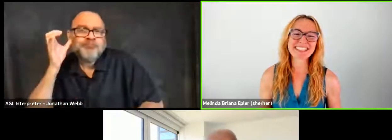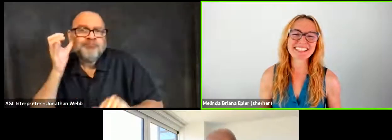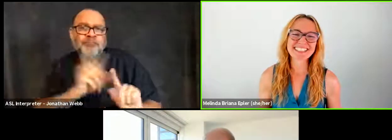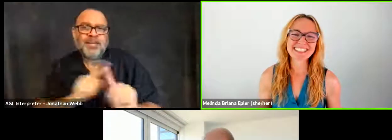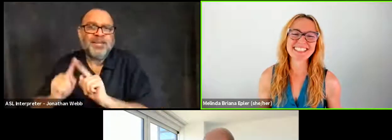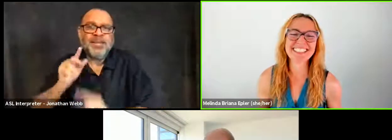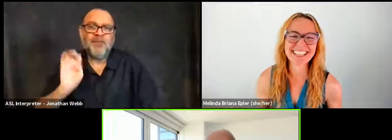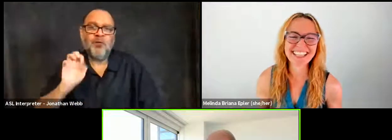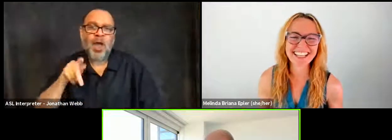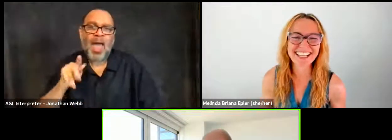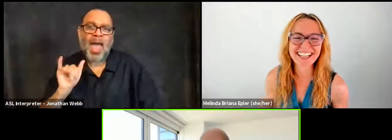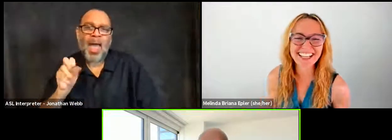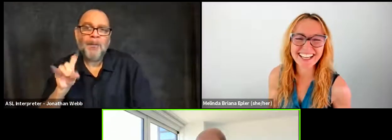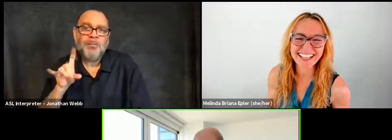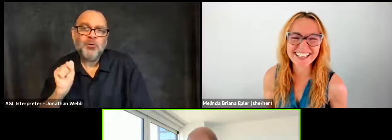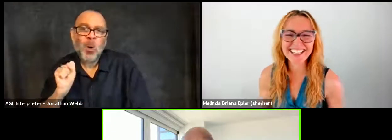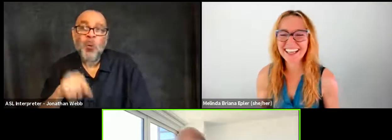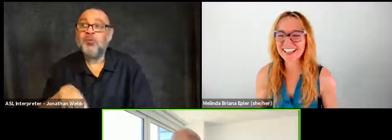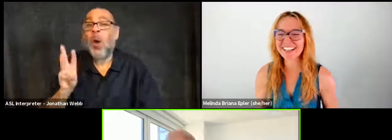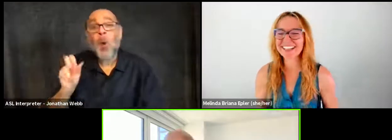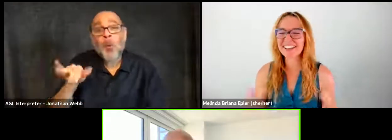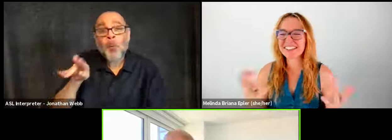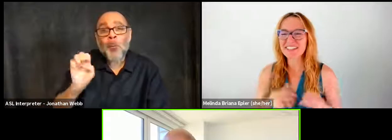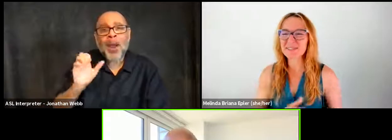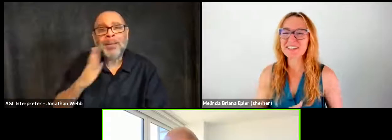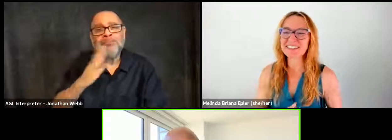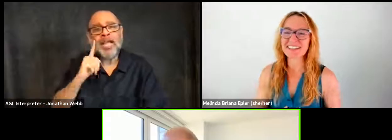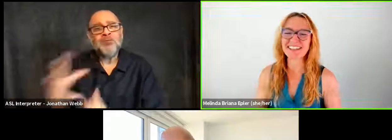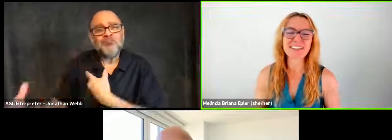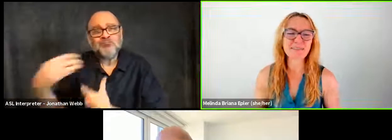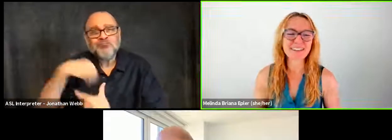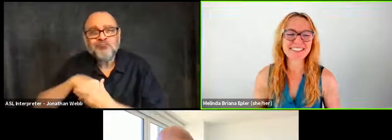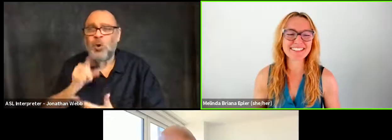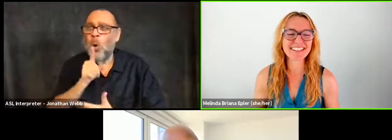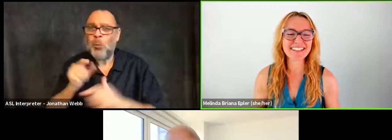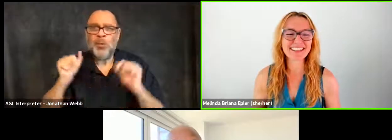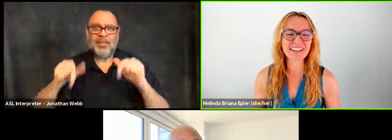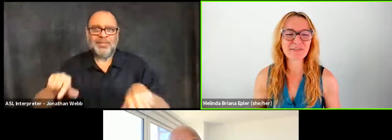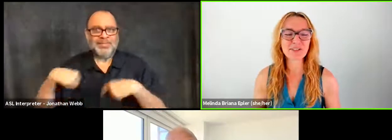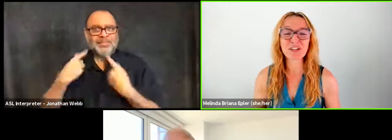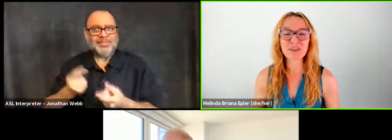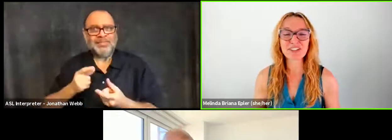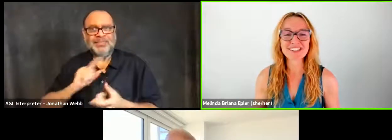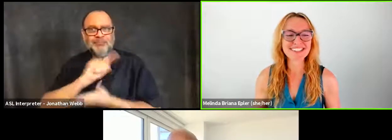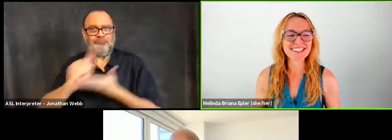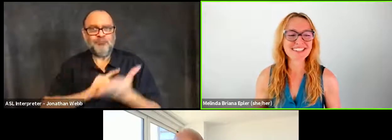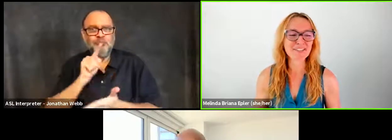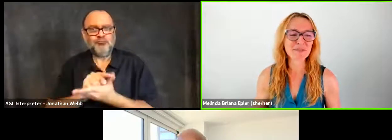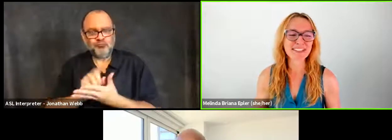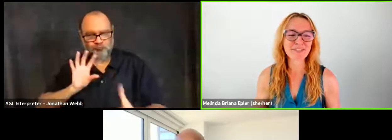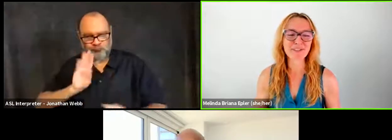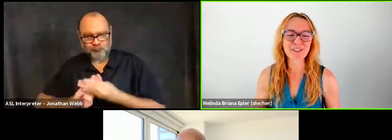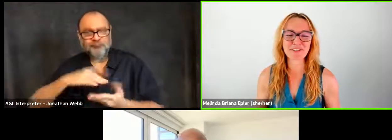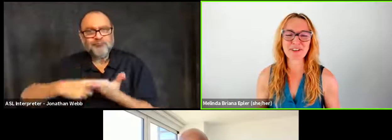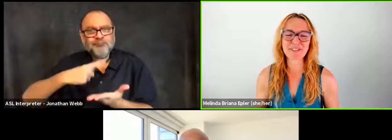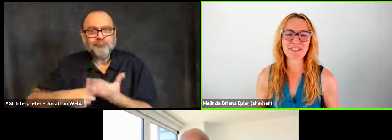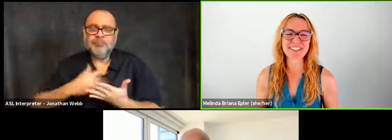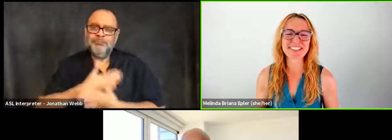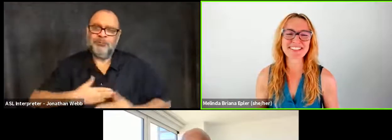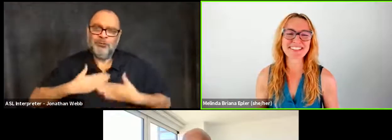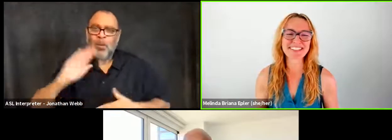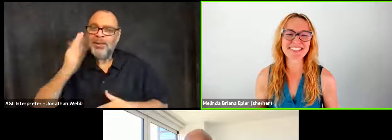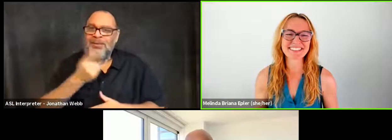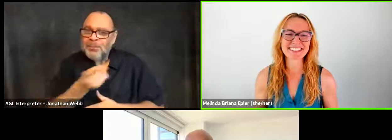enjoyed it. Yeah, thank you. And it sounds like everybody else has as well. Great questions. Thanks everybody for all